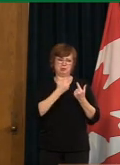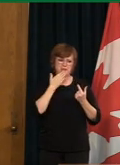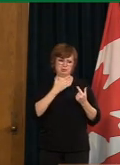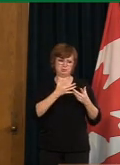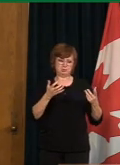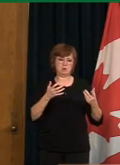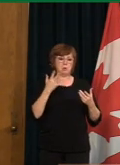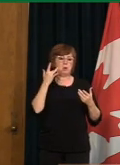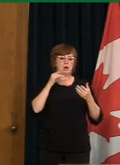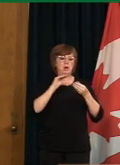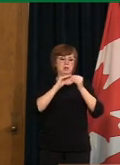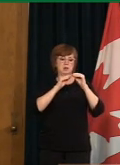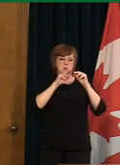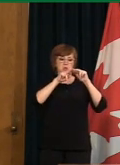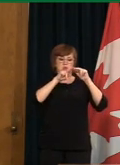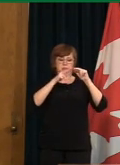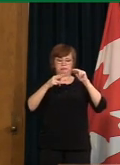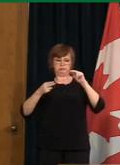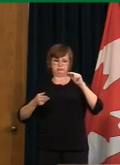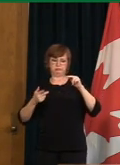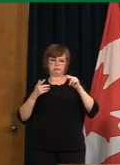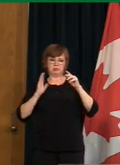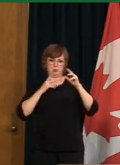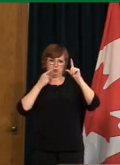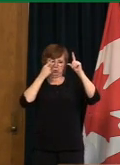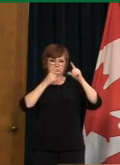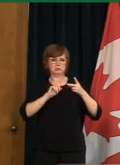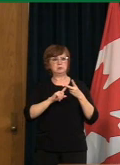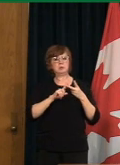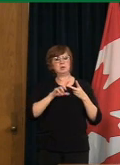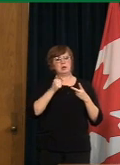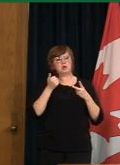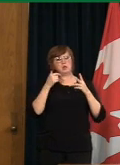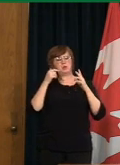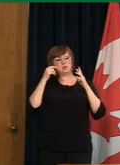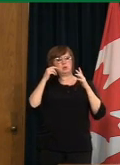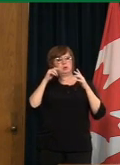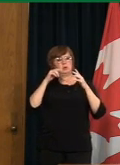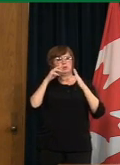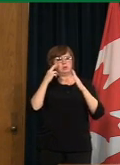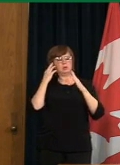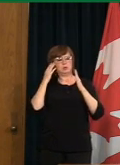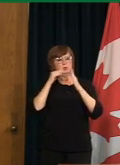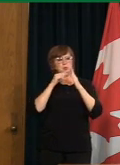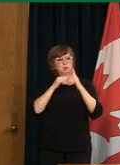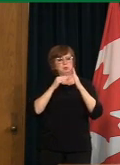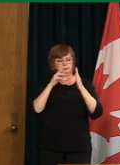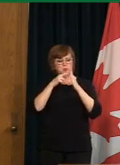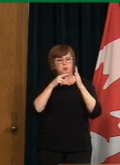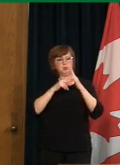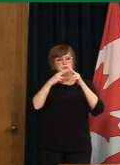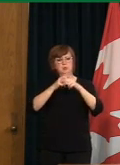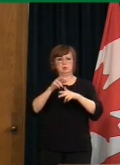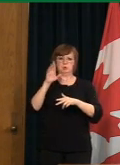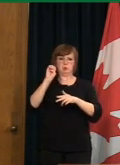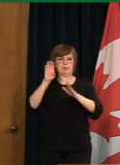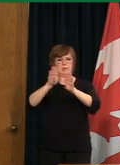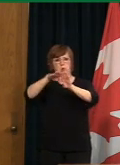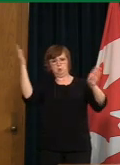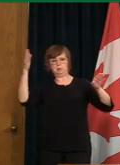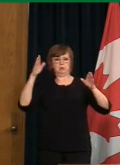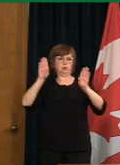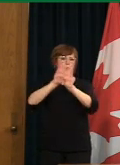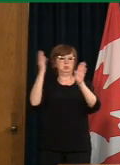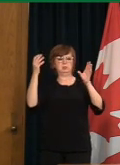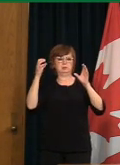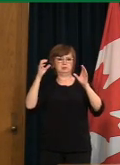down. And further, the Reopen Saskatchewan guidelines have stood the test of time during the pandemic. They've been very good. But